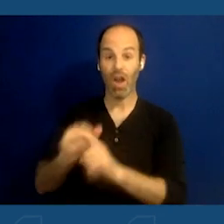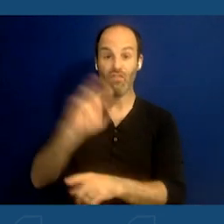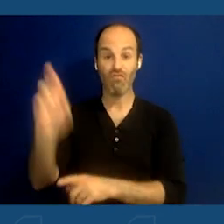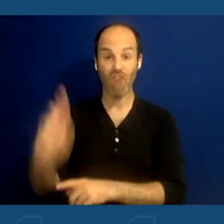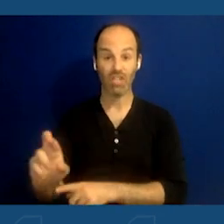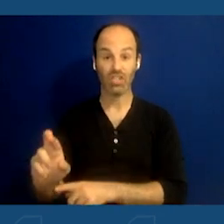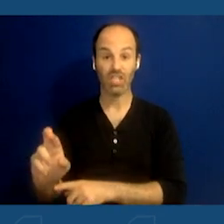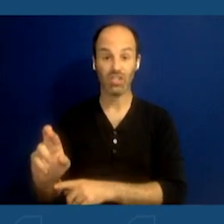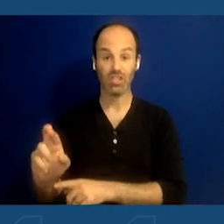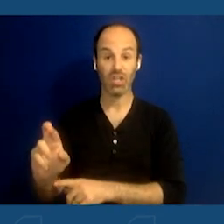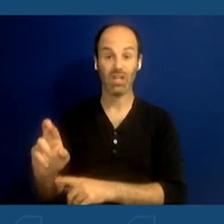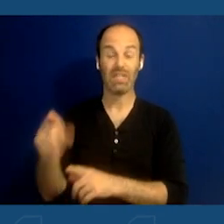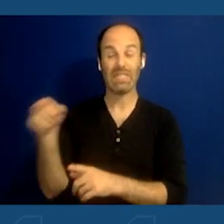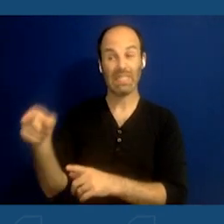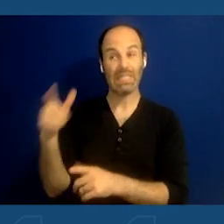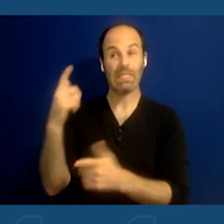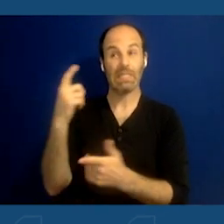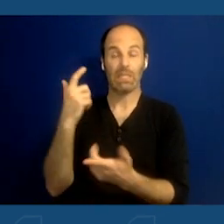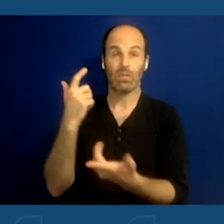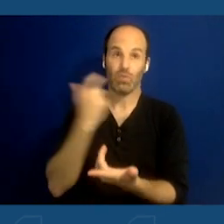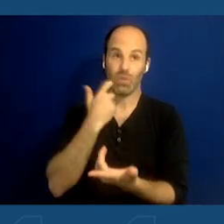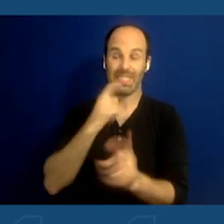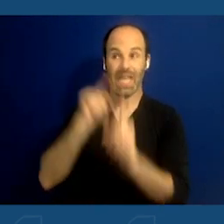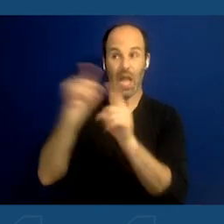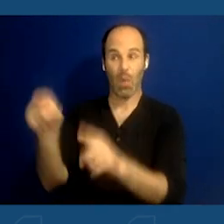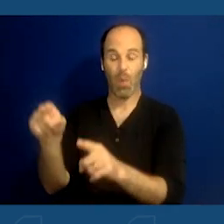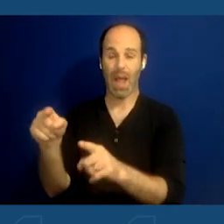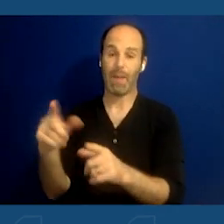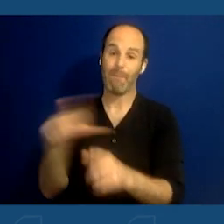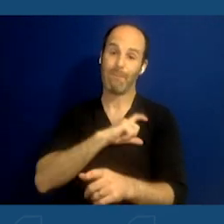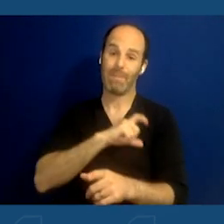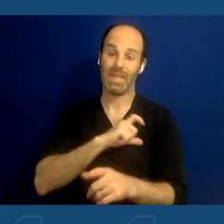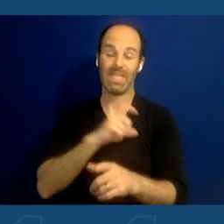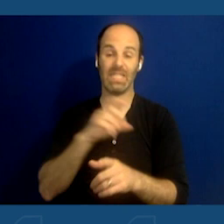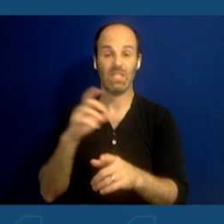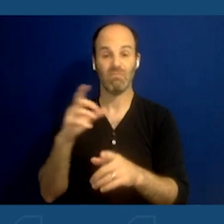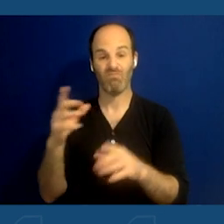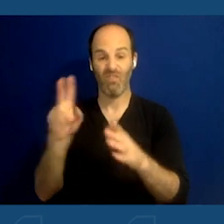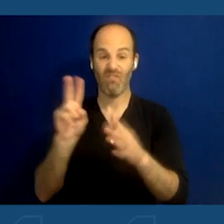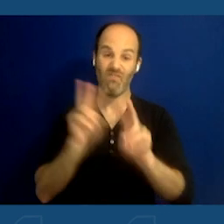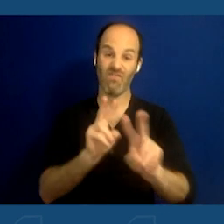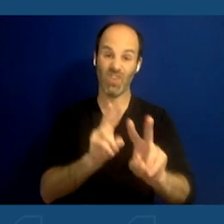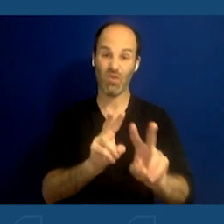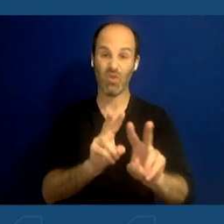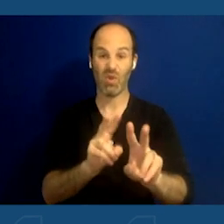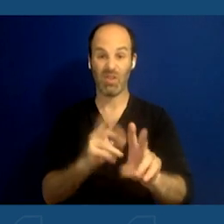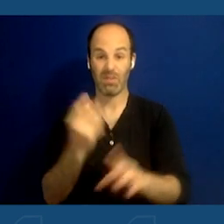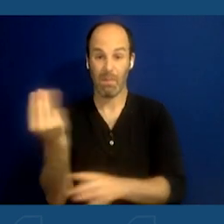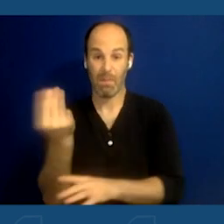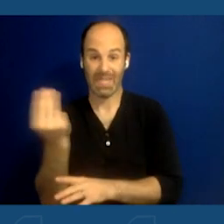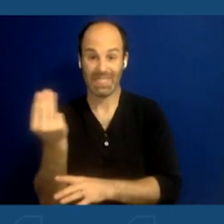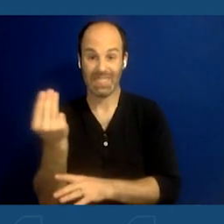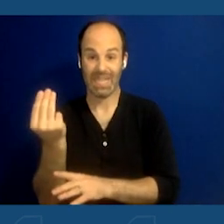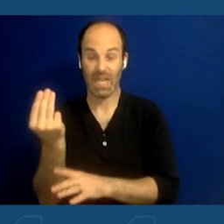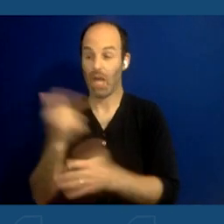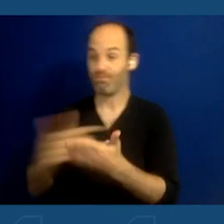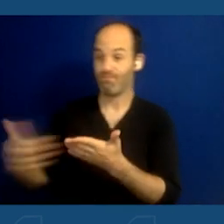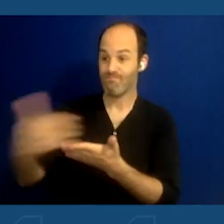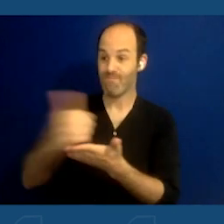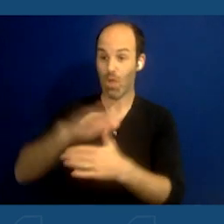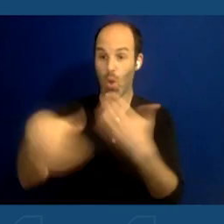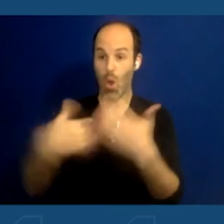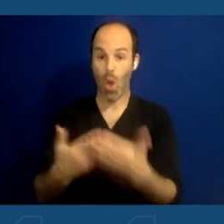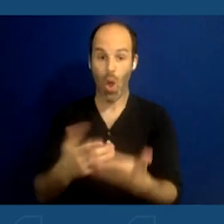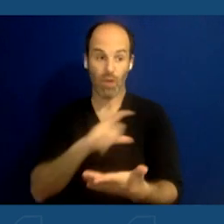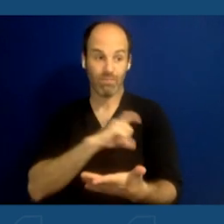occasion of a police officer's funeral on Monday. We talked about this. On Friday, I had gathered all the law enforcement entities on a Zoom call in Rochester